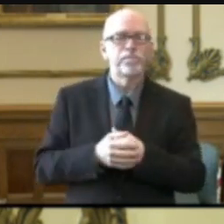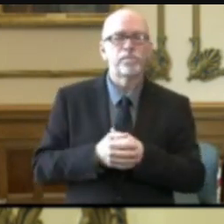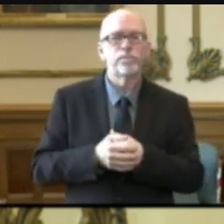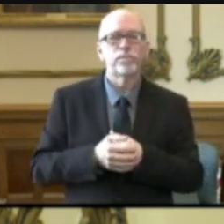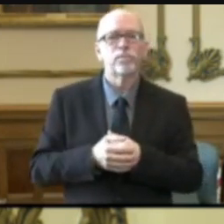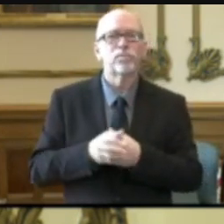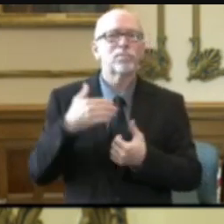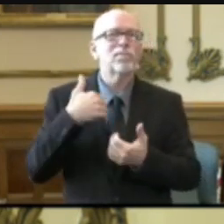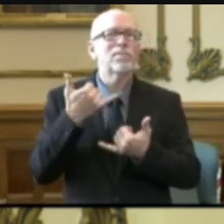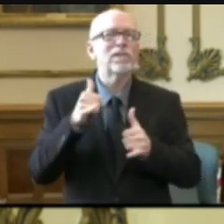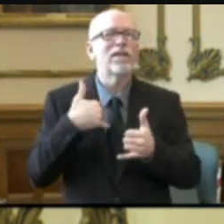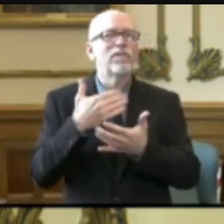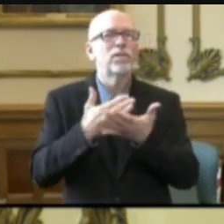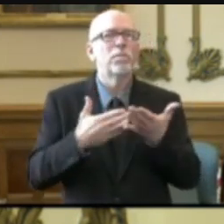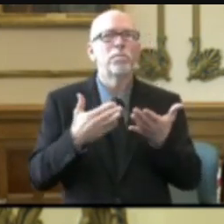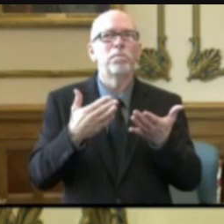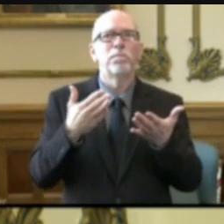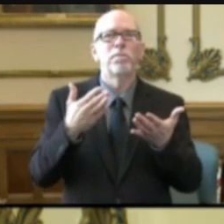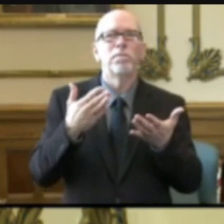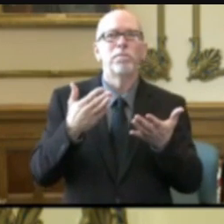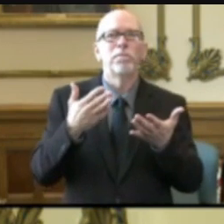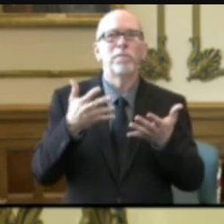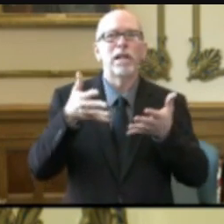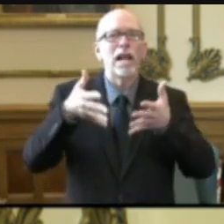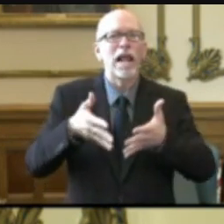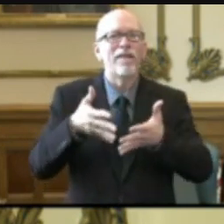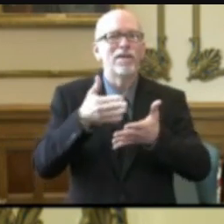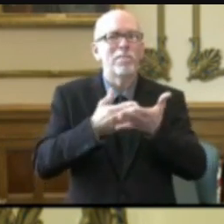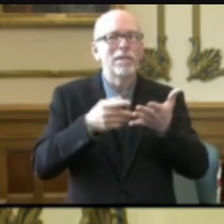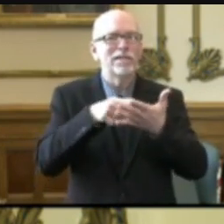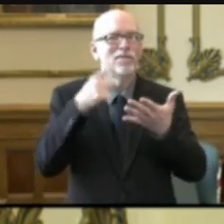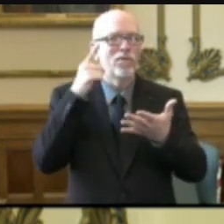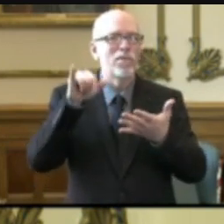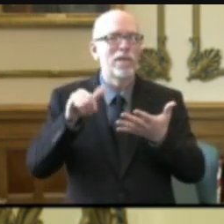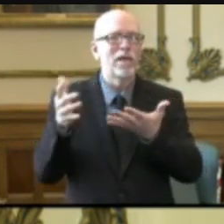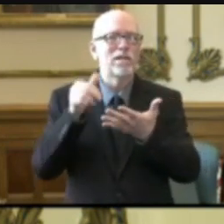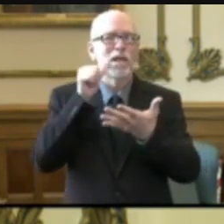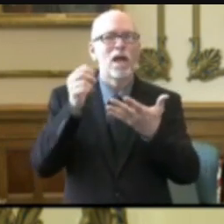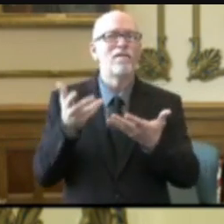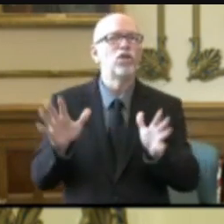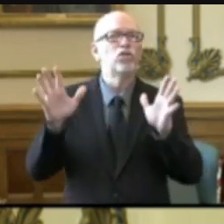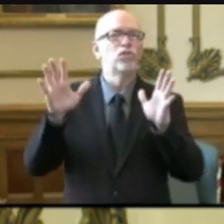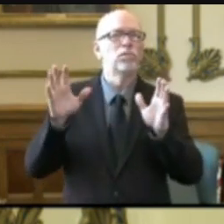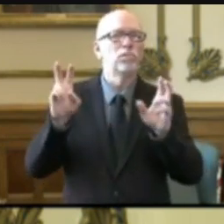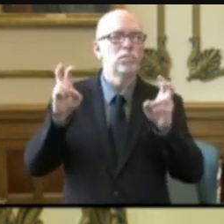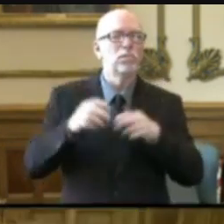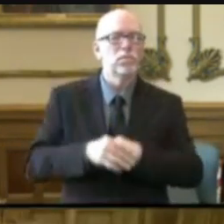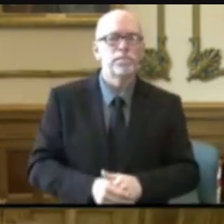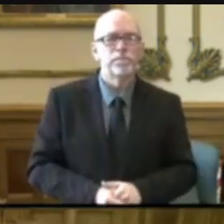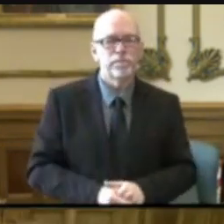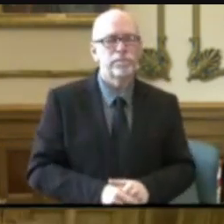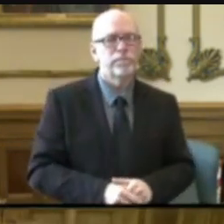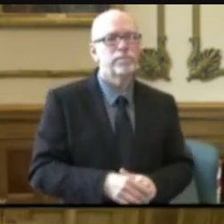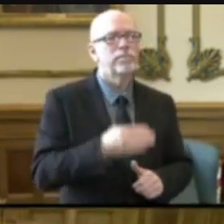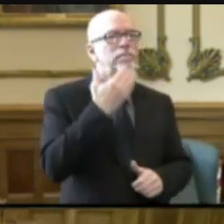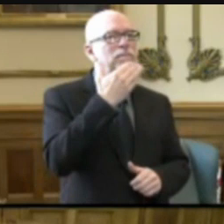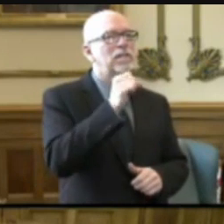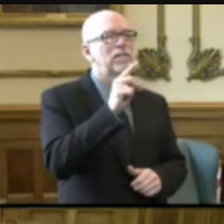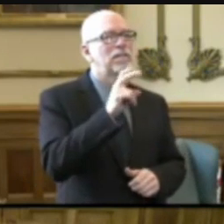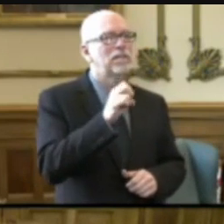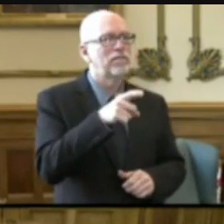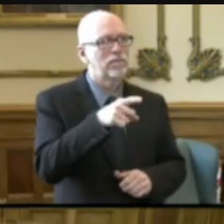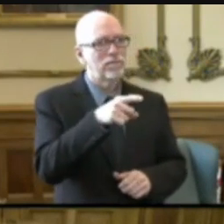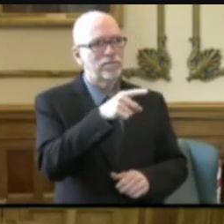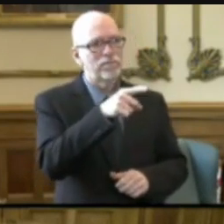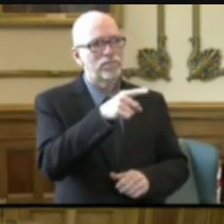are still some outstanding pieces to that. So, thank you, Steve. General, you want to